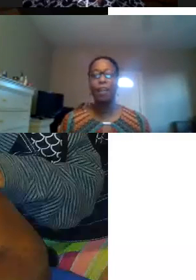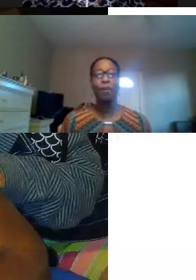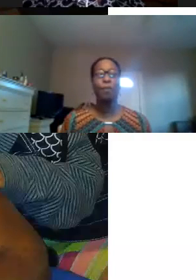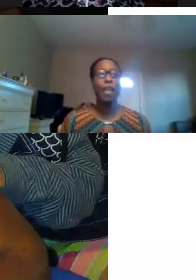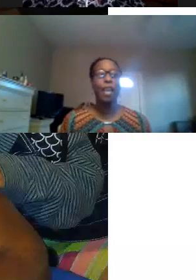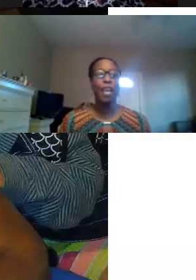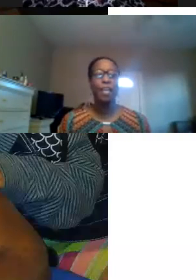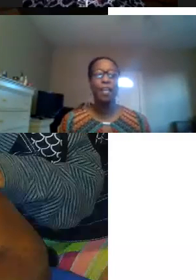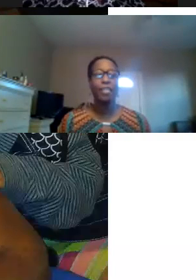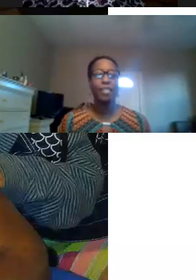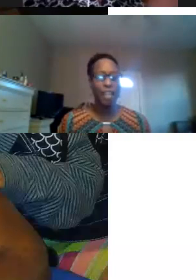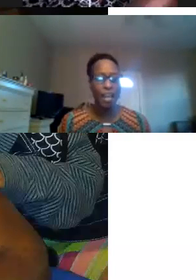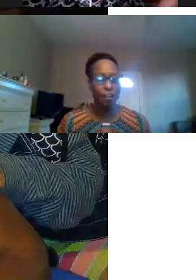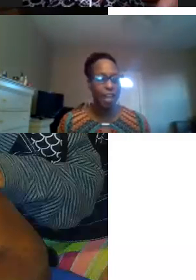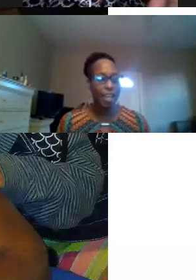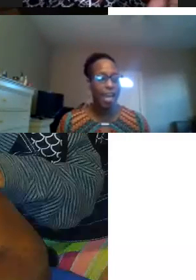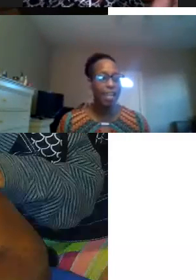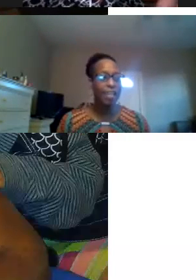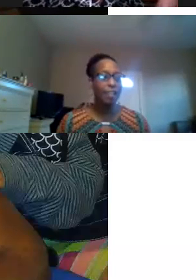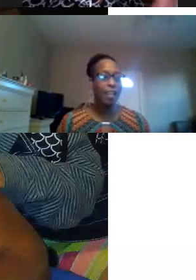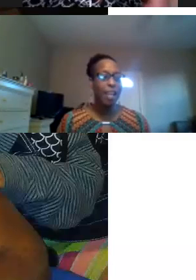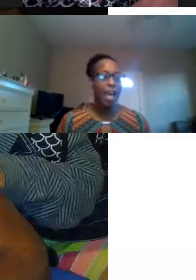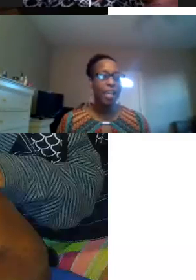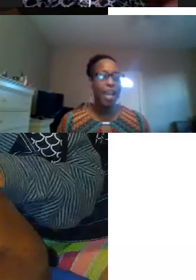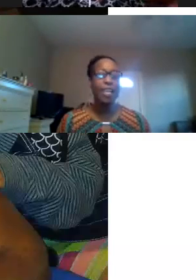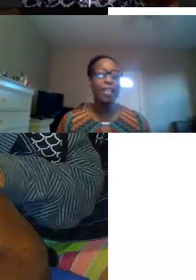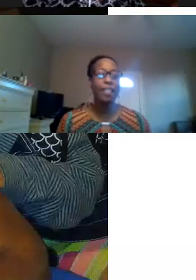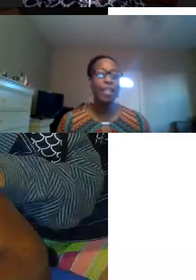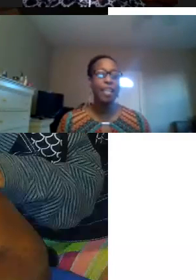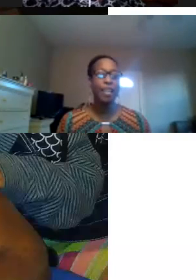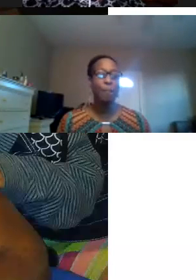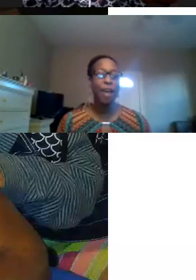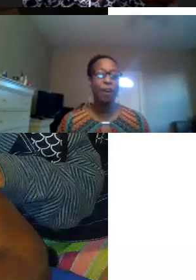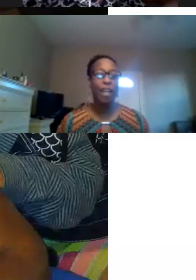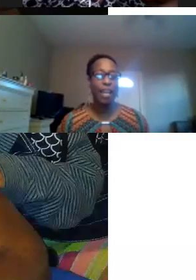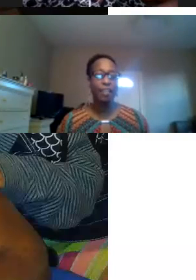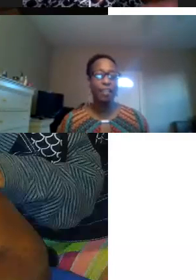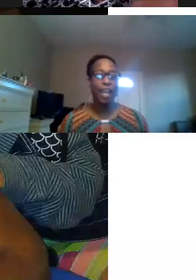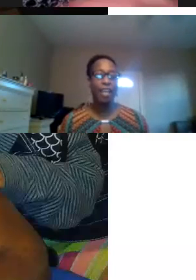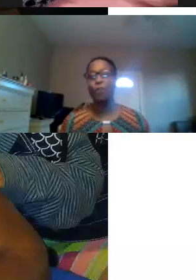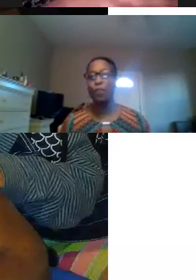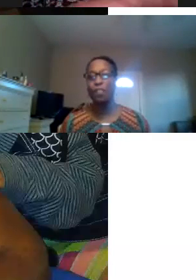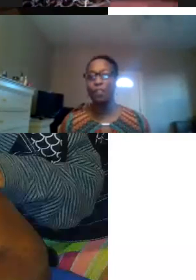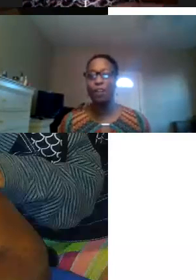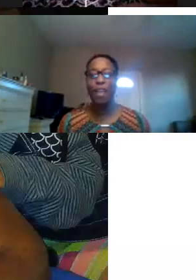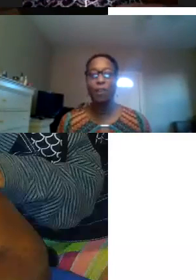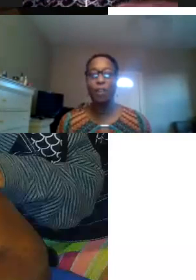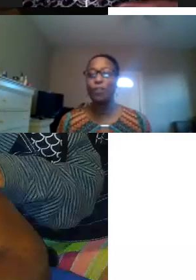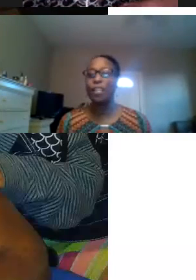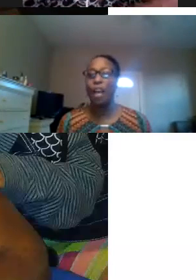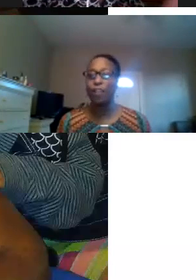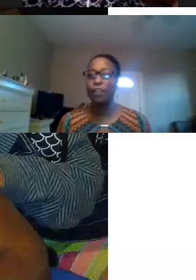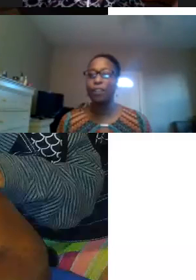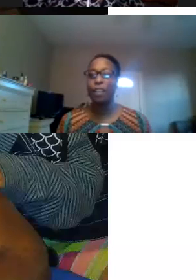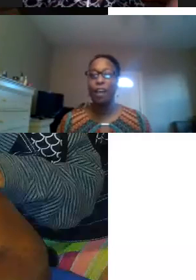right? And as a child, like I didn't think about like I never wasn't going to be able to go